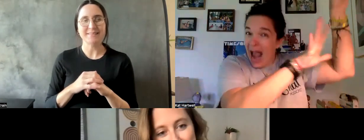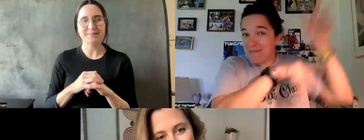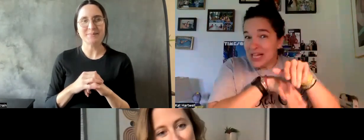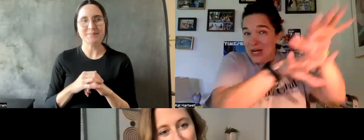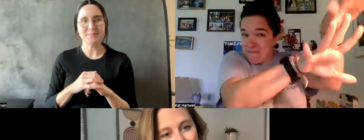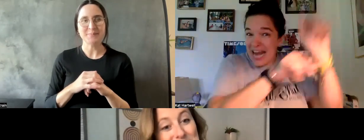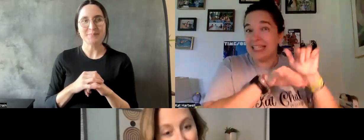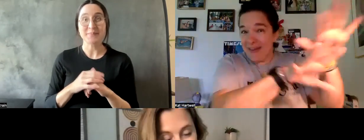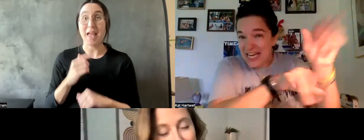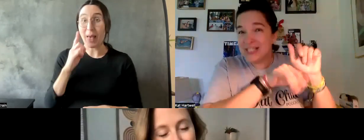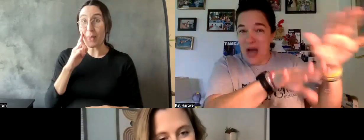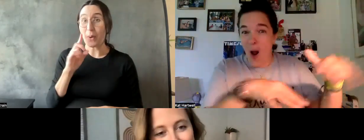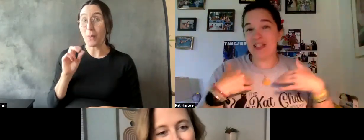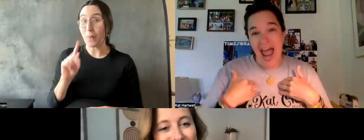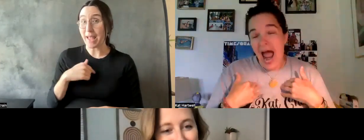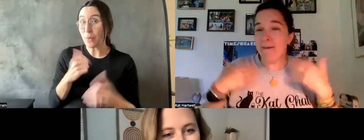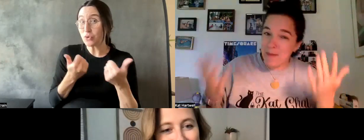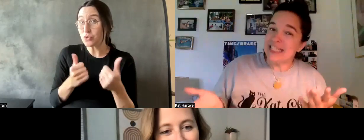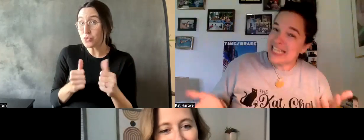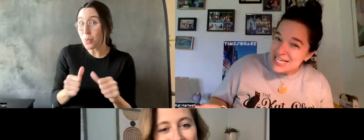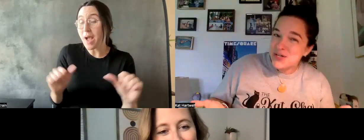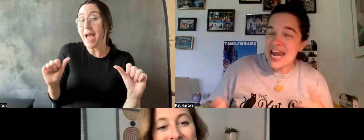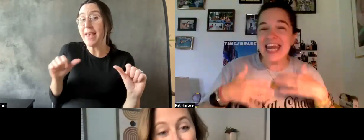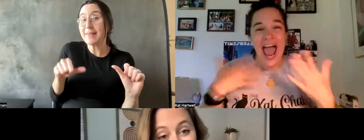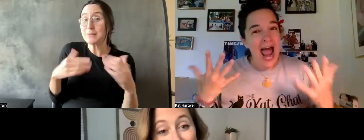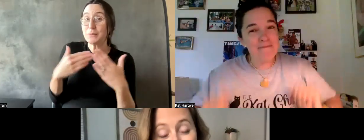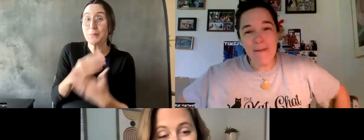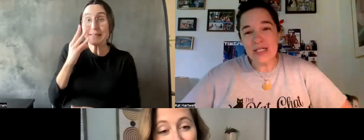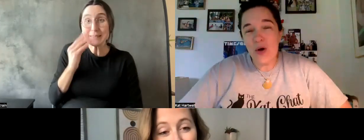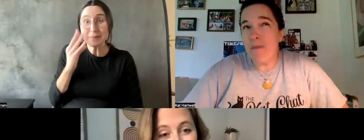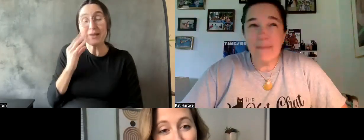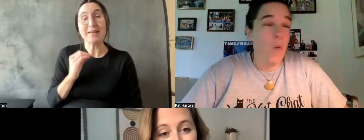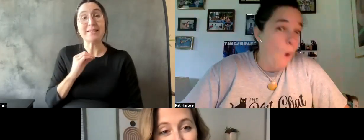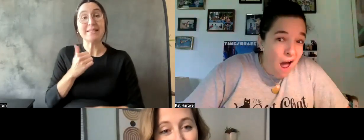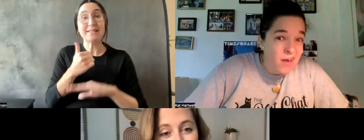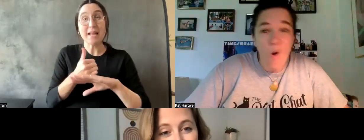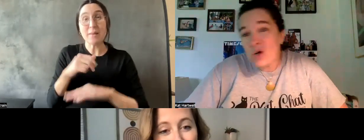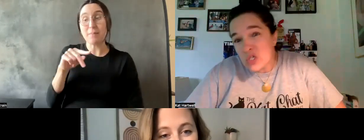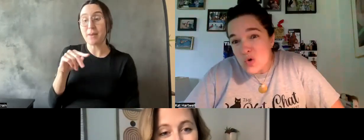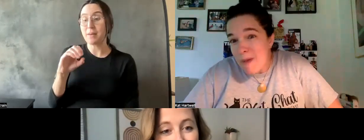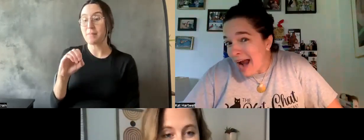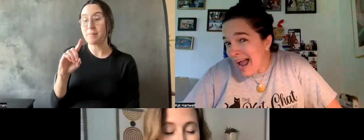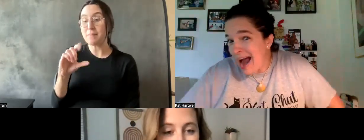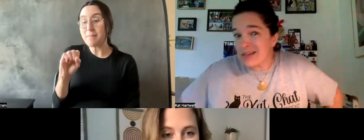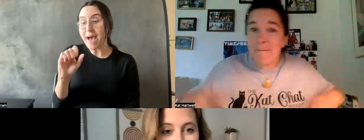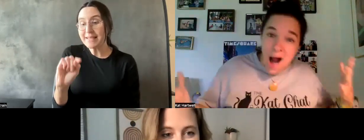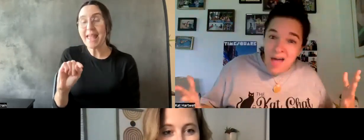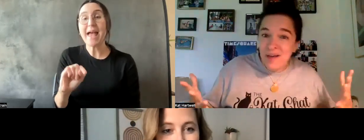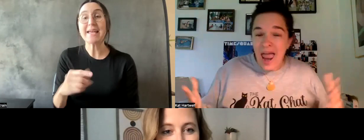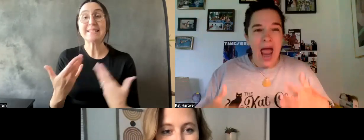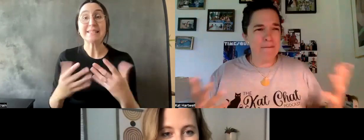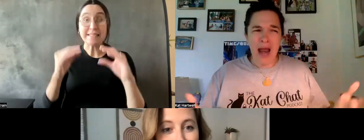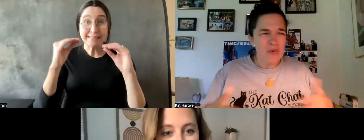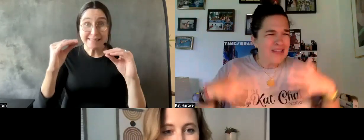no traveling and making TV shows. I'm gonna be teaching and maybe do maybe 1 or 2 podcasts a